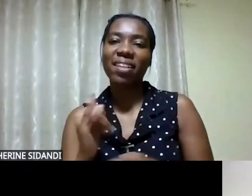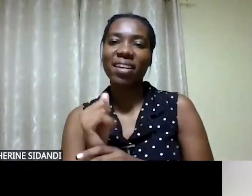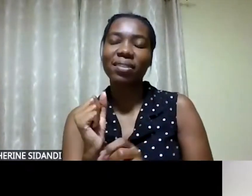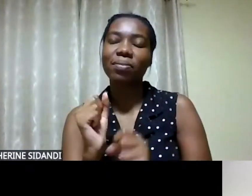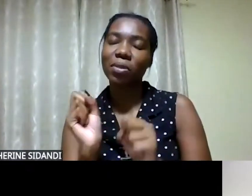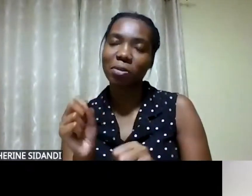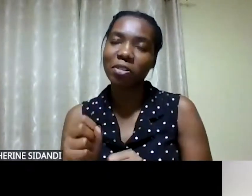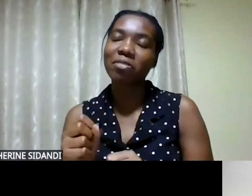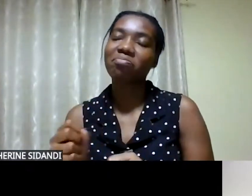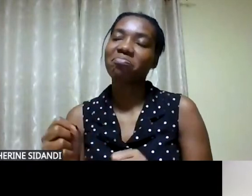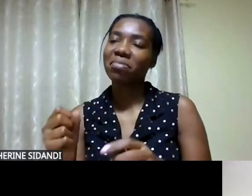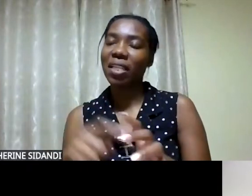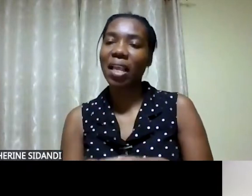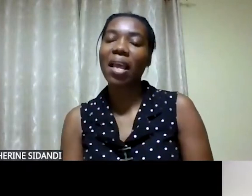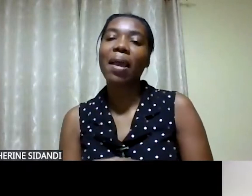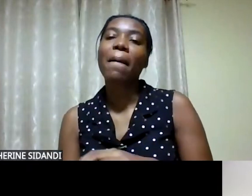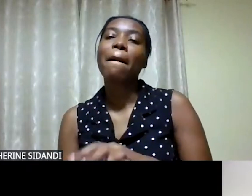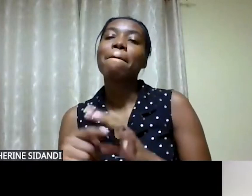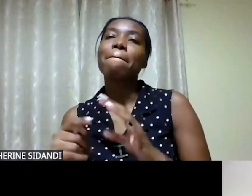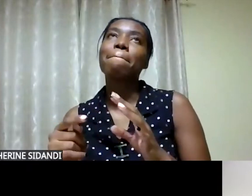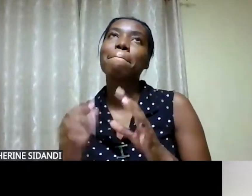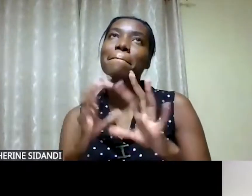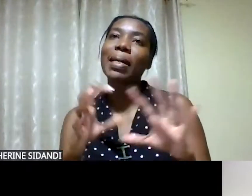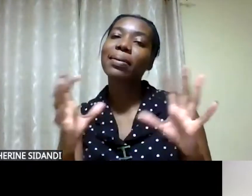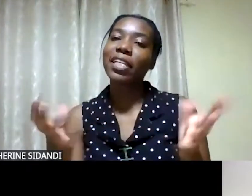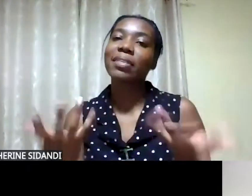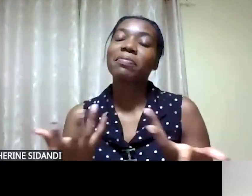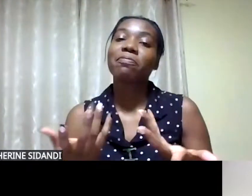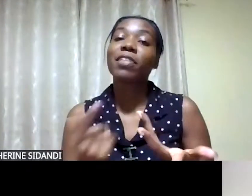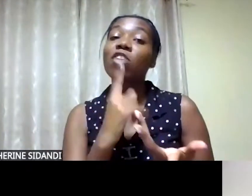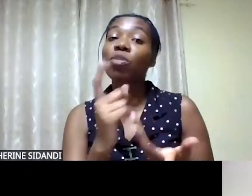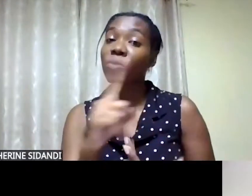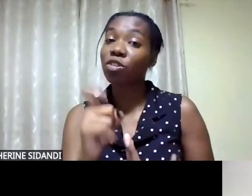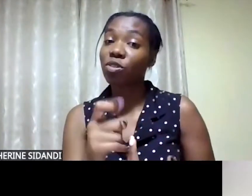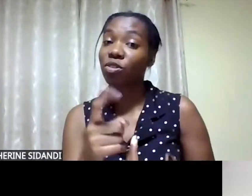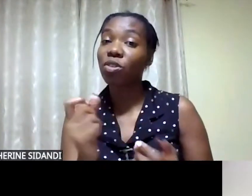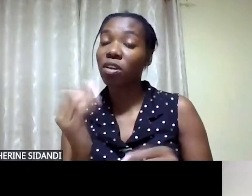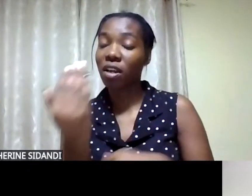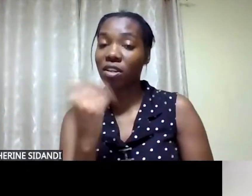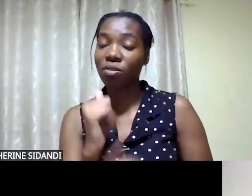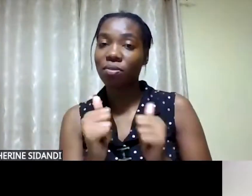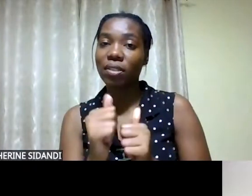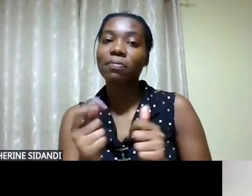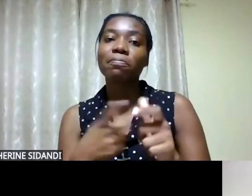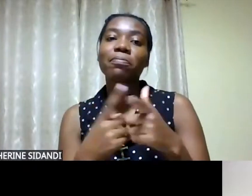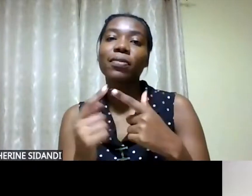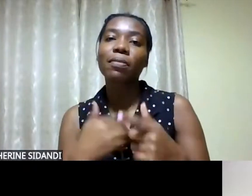market? So what kind of questions are you asking? And I've also seen a question